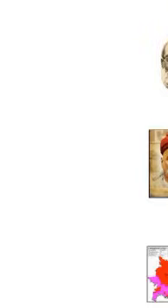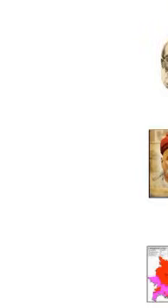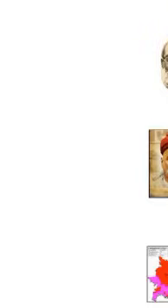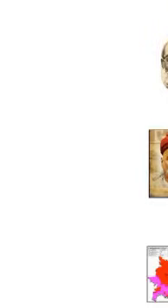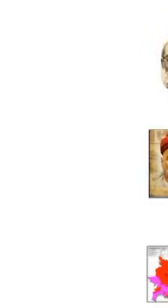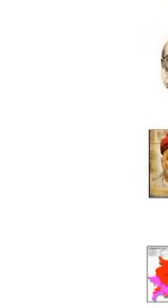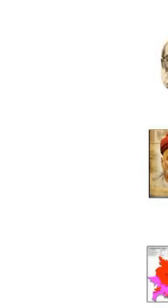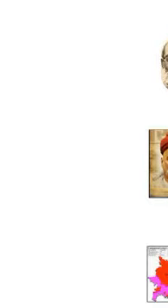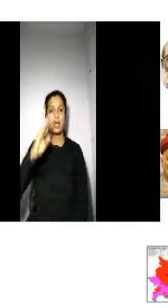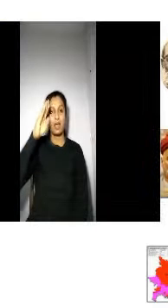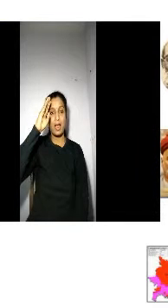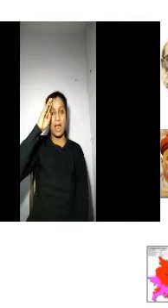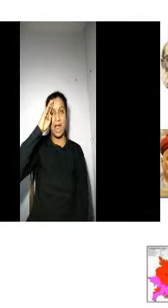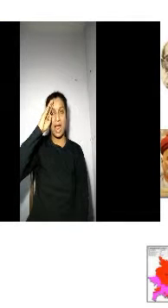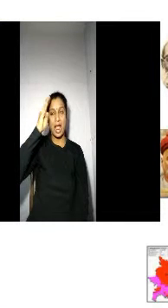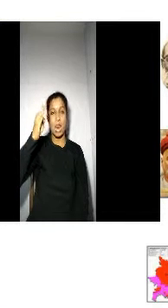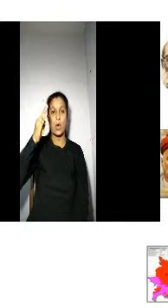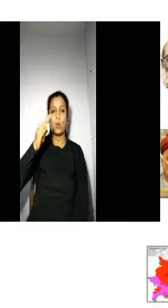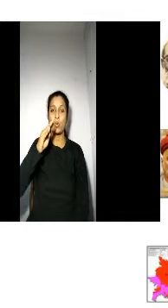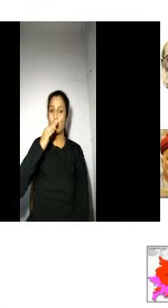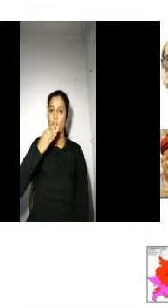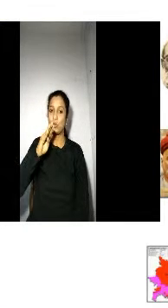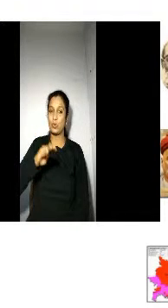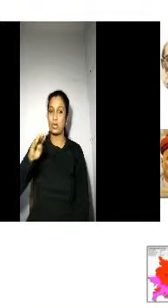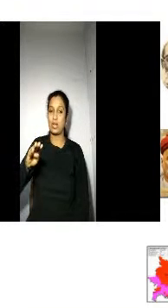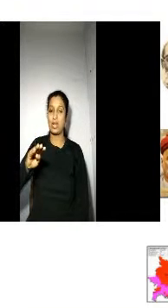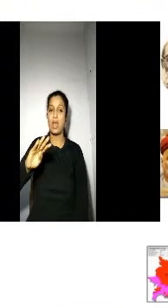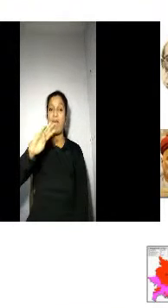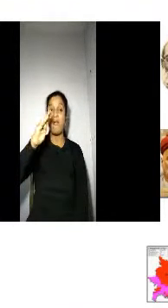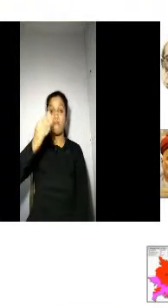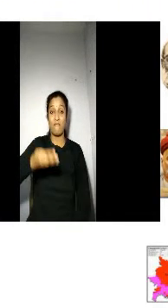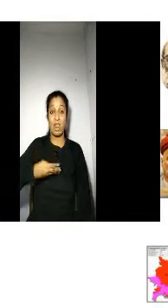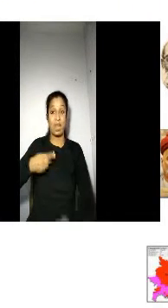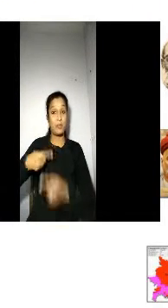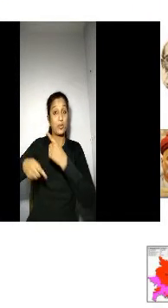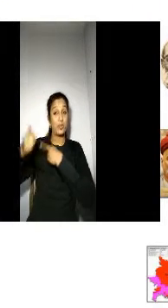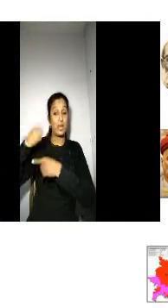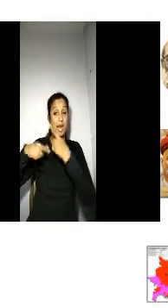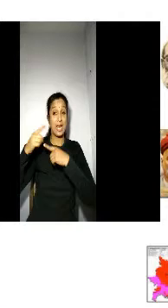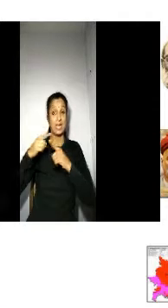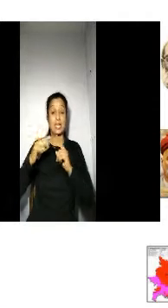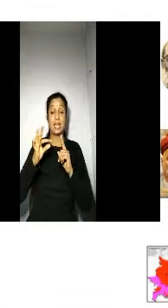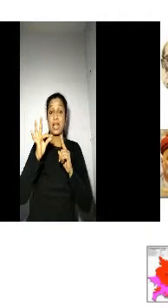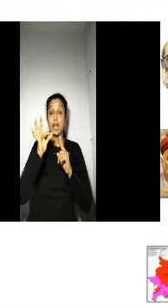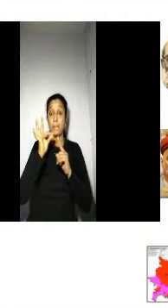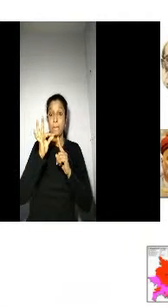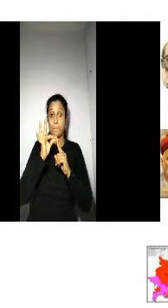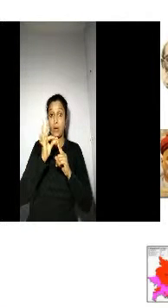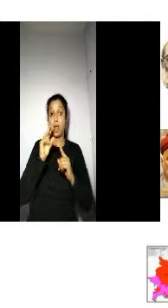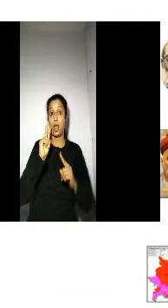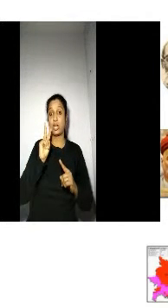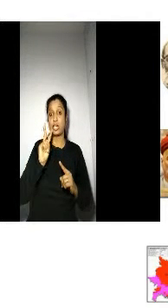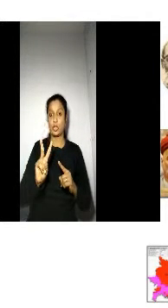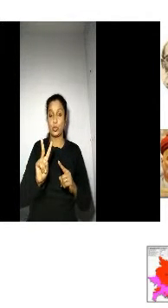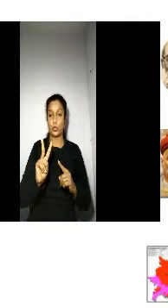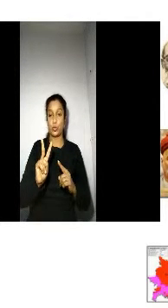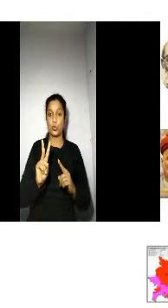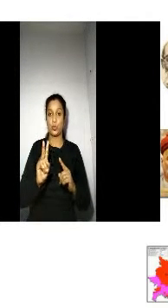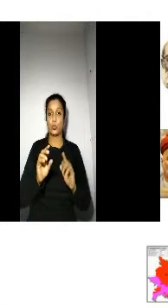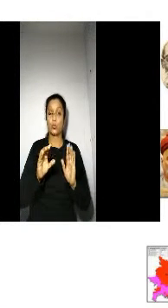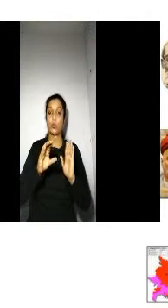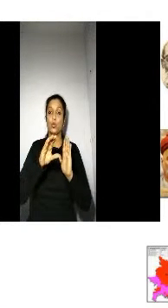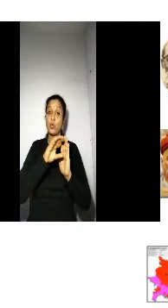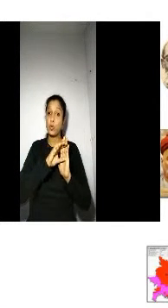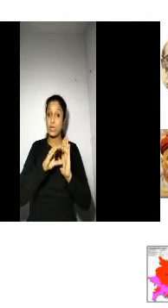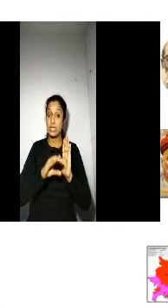Dear students, welcome to History Part 2,